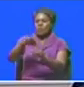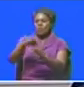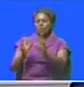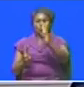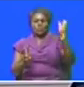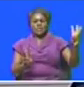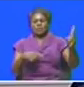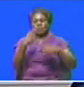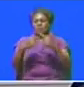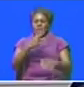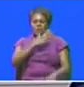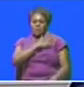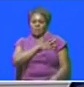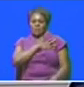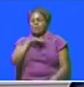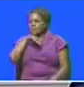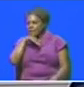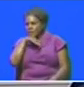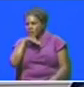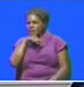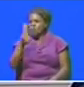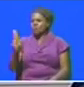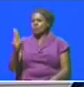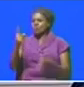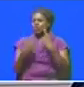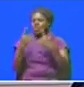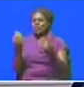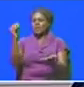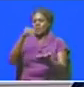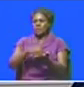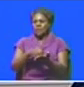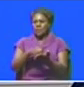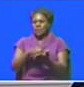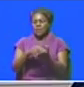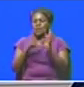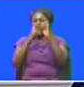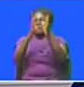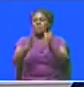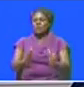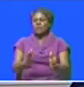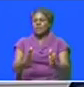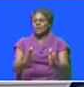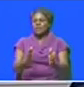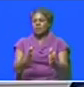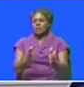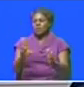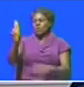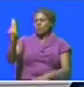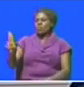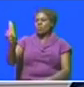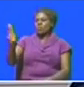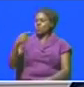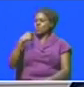continues. Raila and Uhuru talked at each other once again today, and as KTN's associate editor Noah Otieno reports, Uhuru Kenyatta